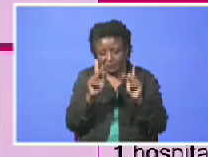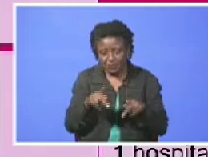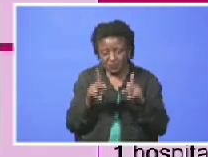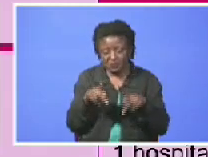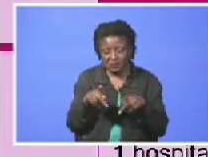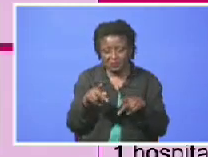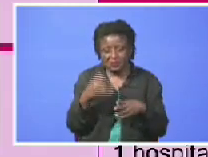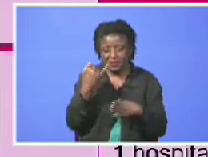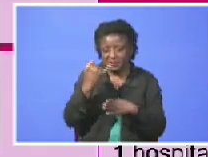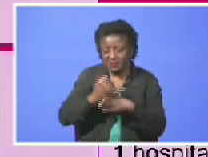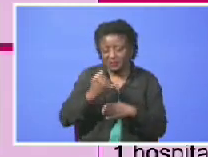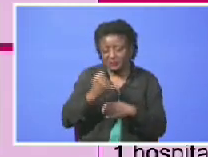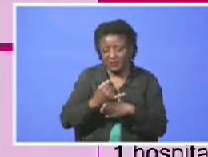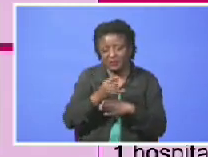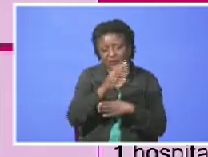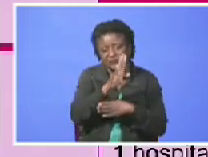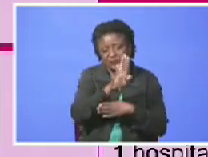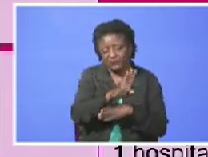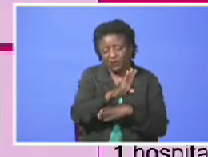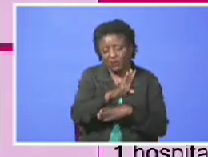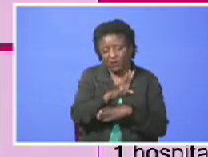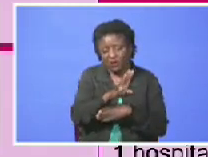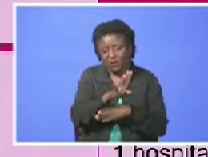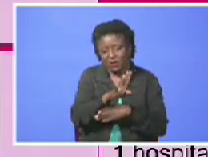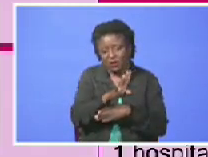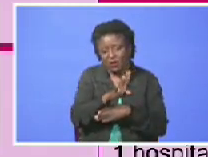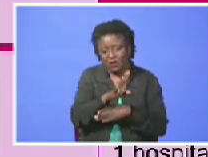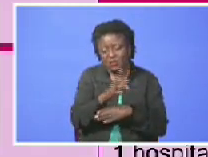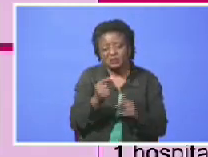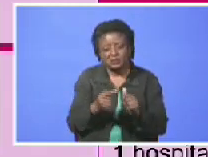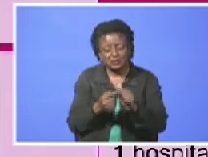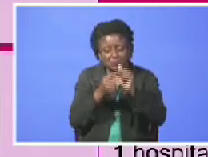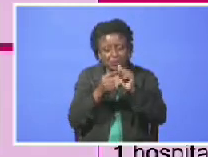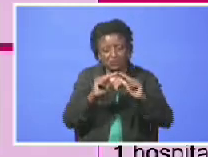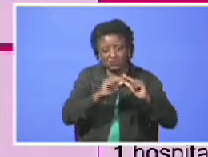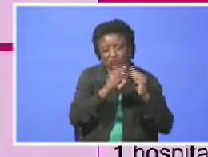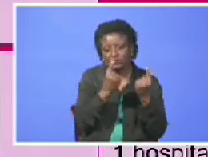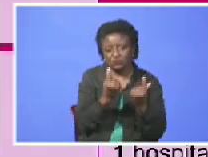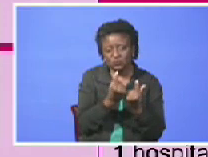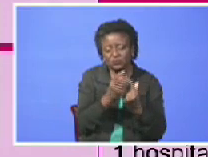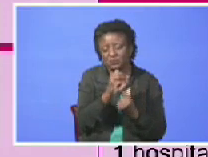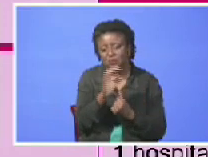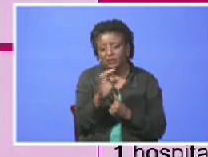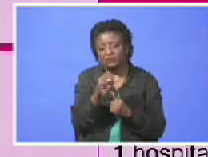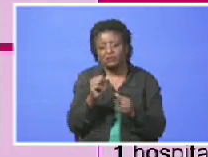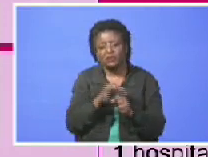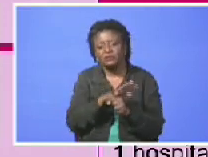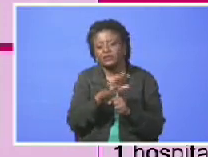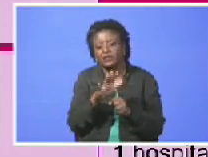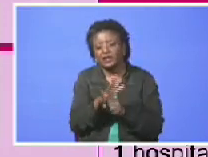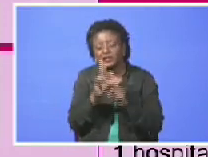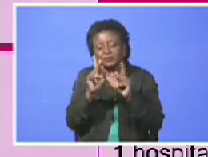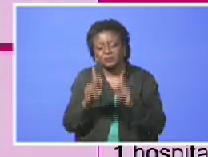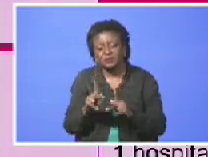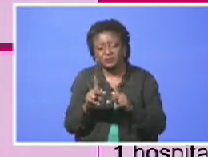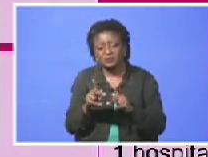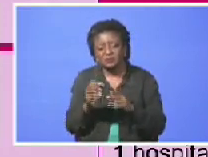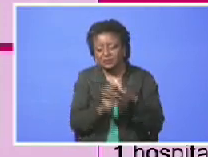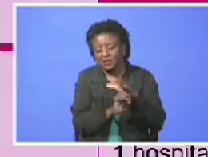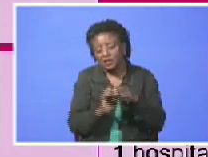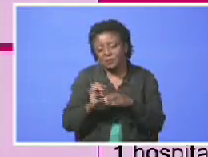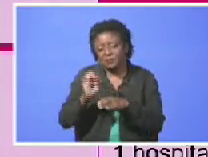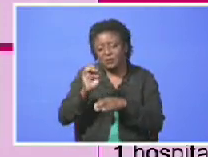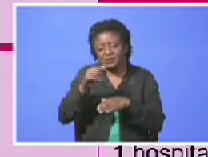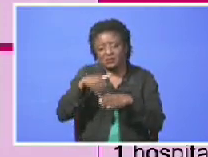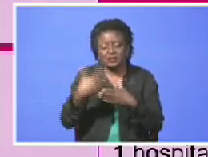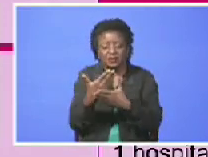identified 4 distinct clusters of COVID-19 cases, which have emerged within the